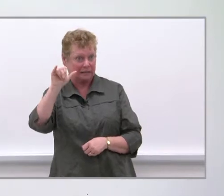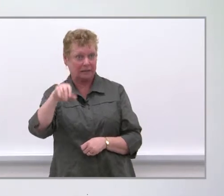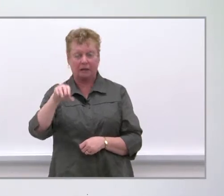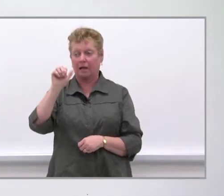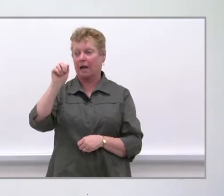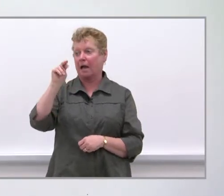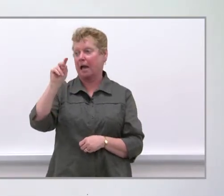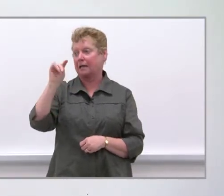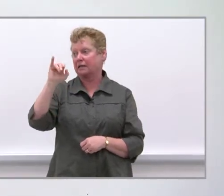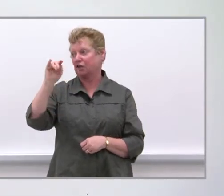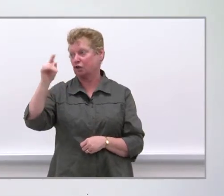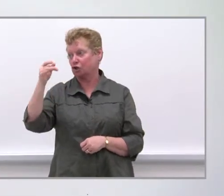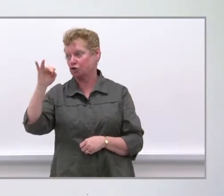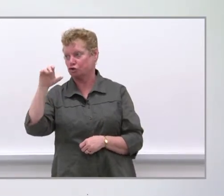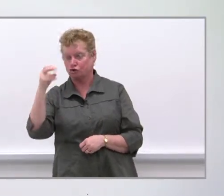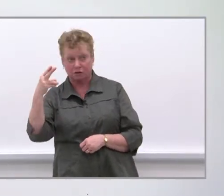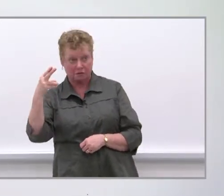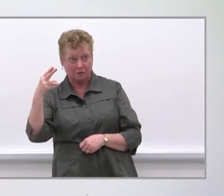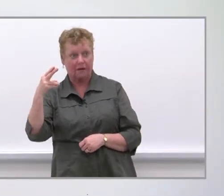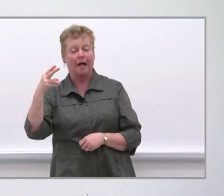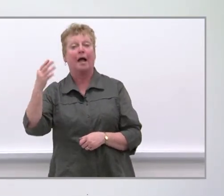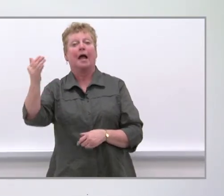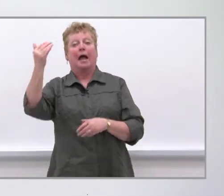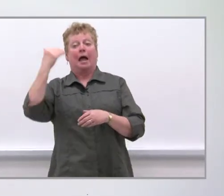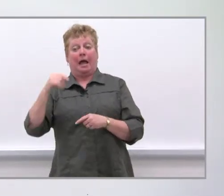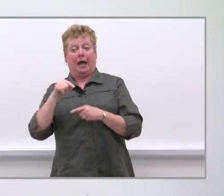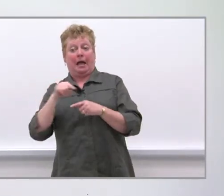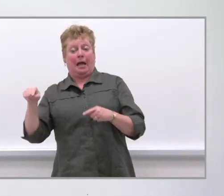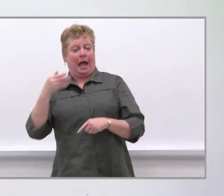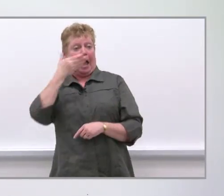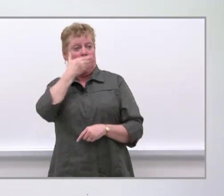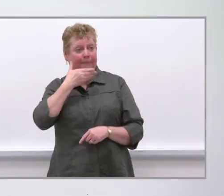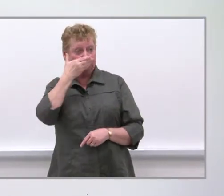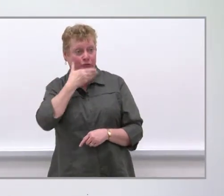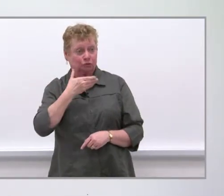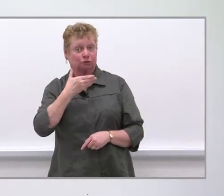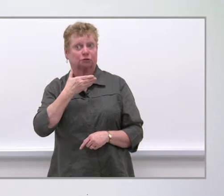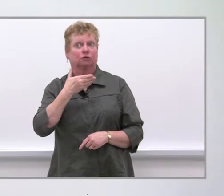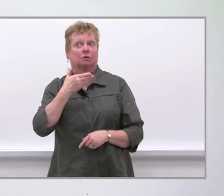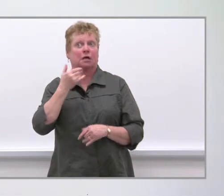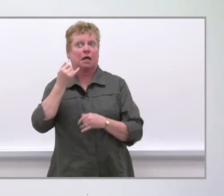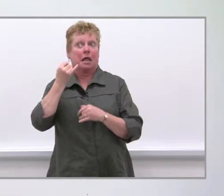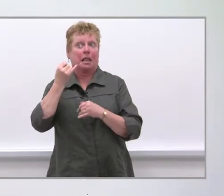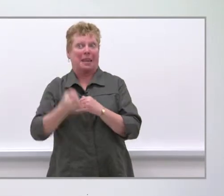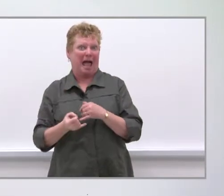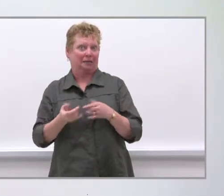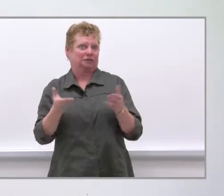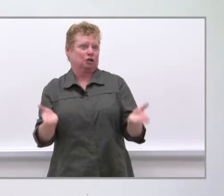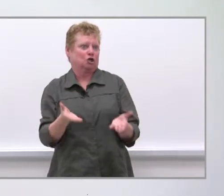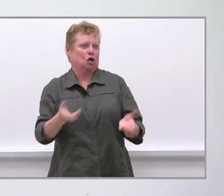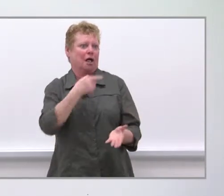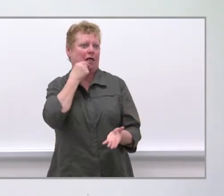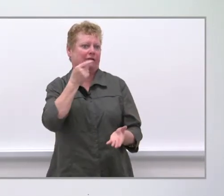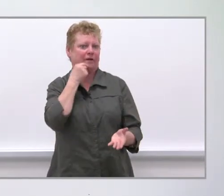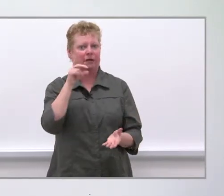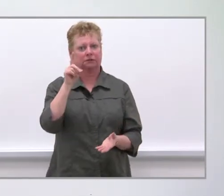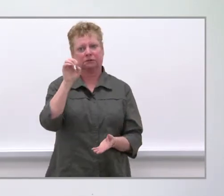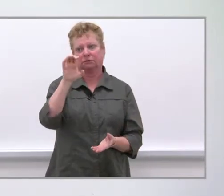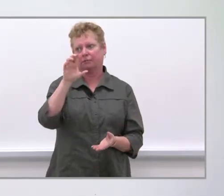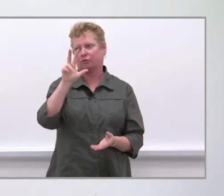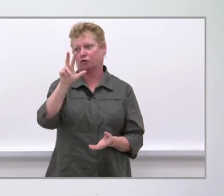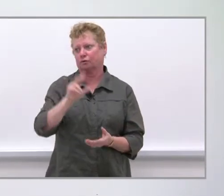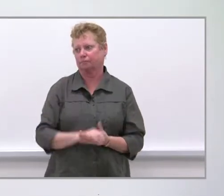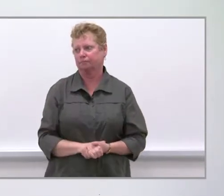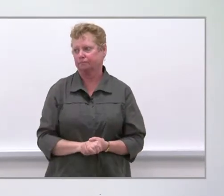Antigonish. And then the following week we're doing Amherst, and then the last session will be here in Halifax on December